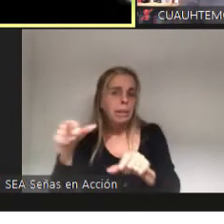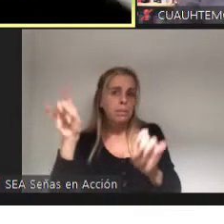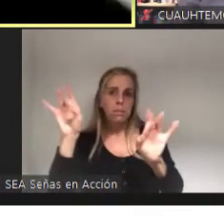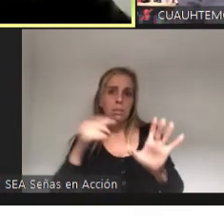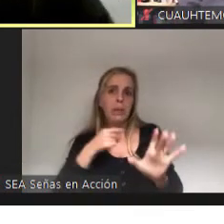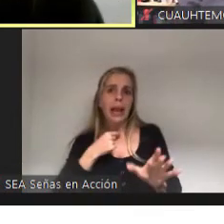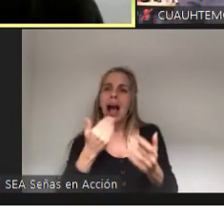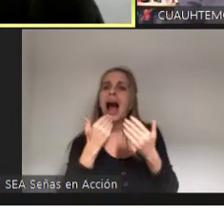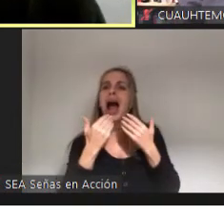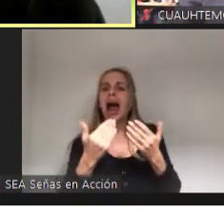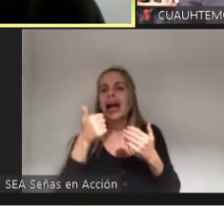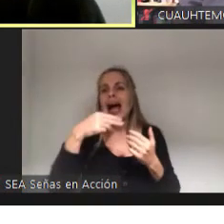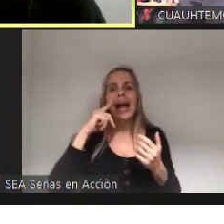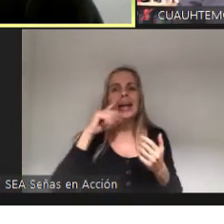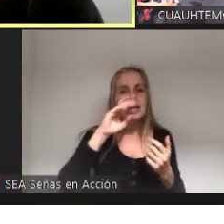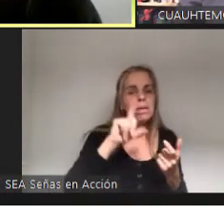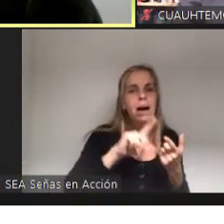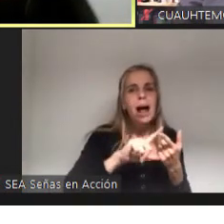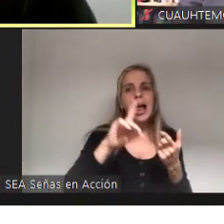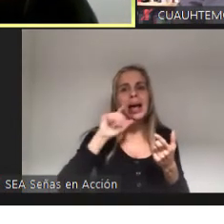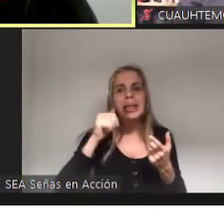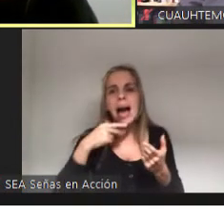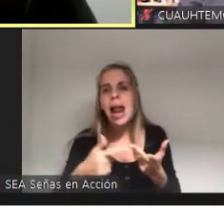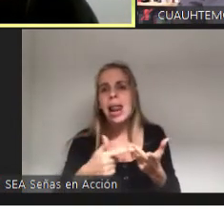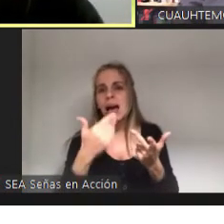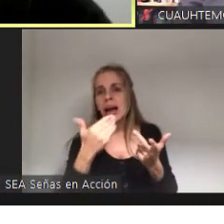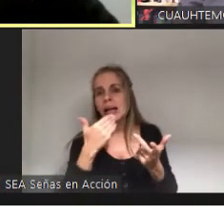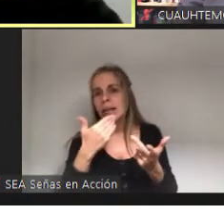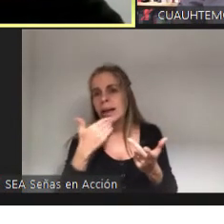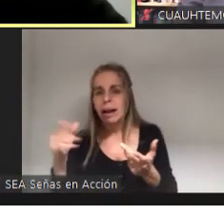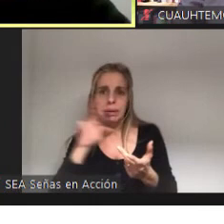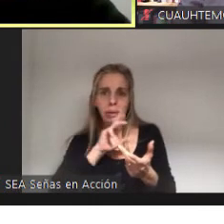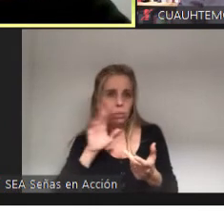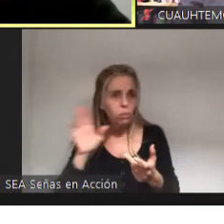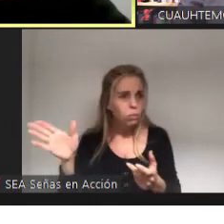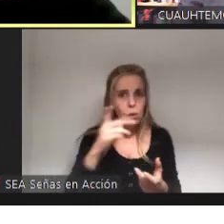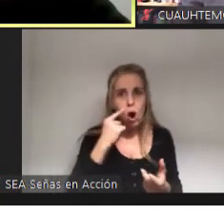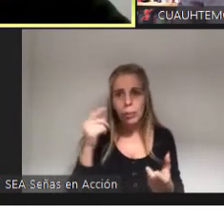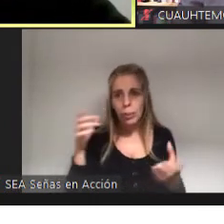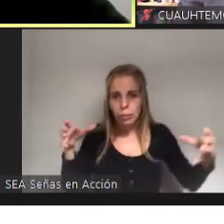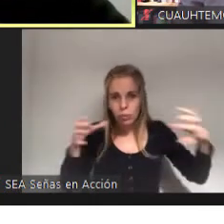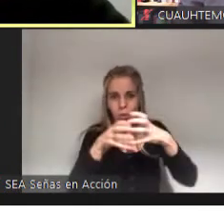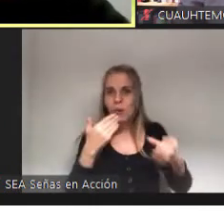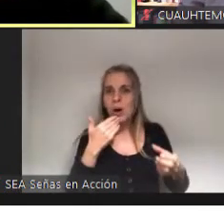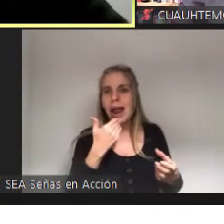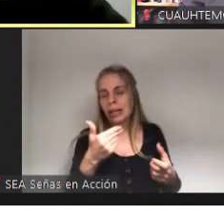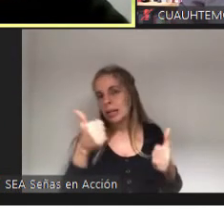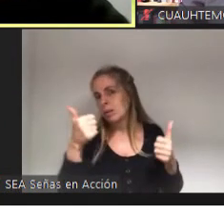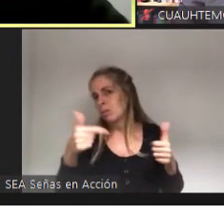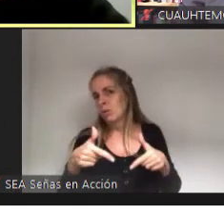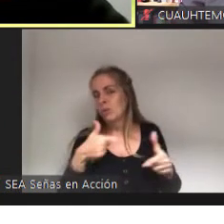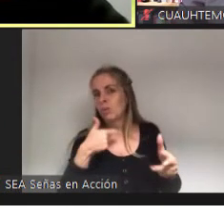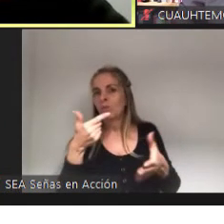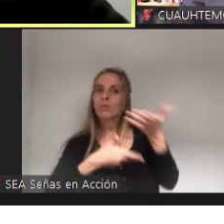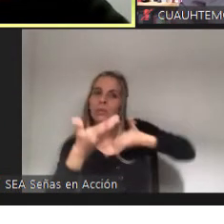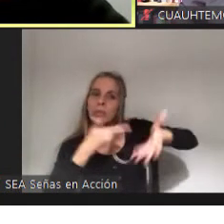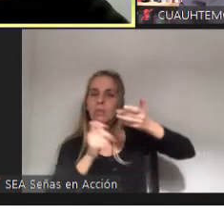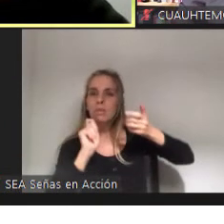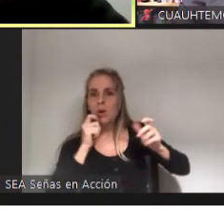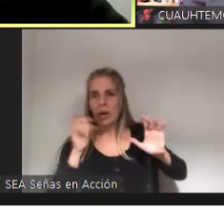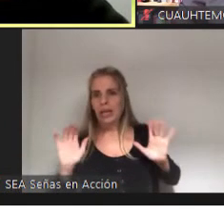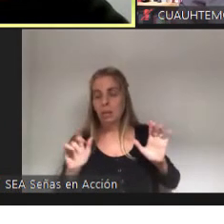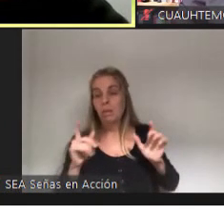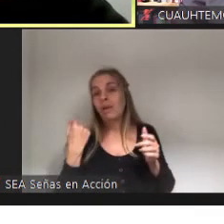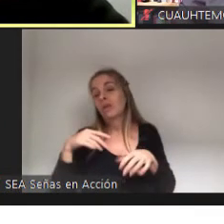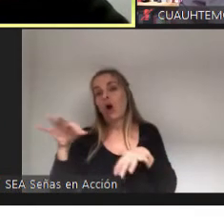I just wanted to thank Anibal and Diana and everyone around here. This is an extraordinary dialogue. I'm